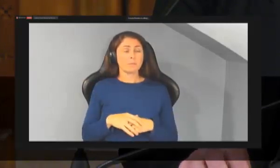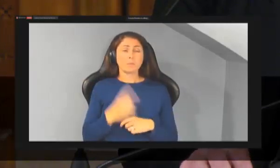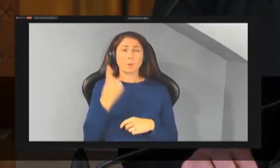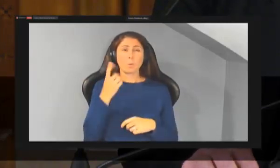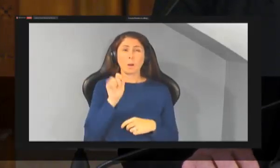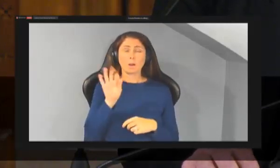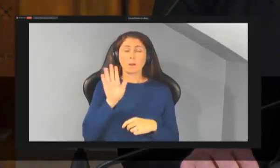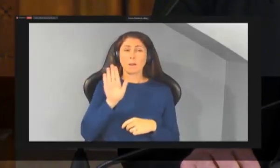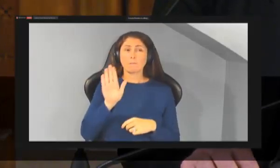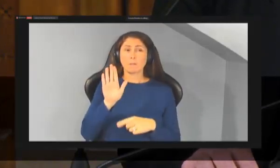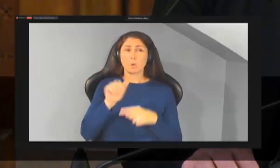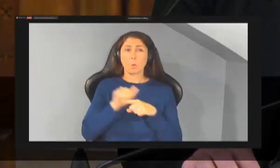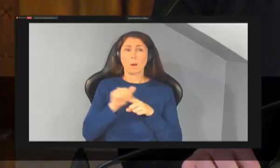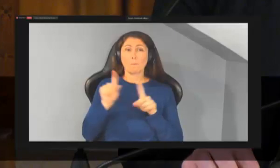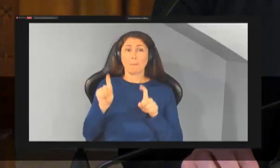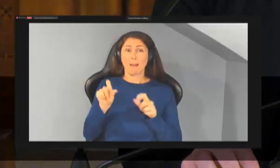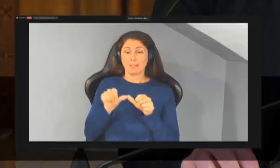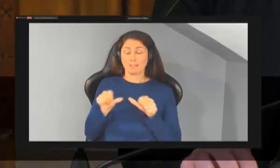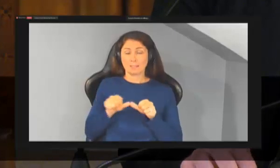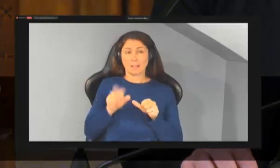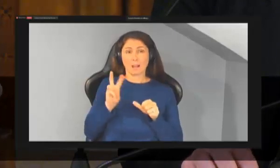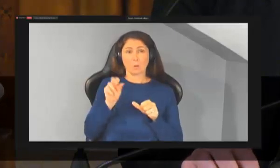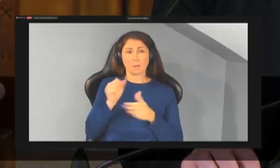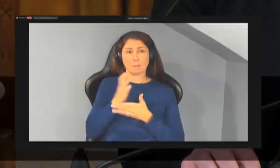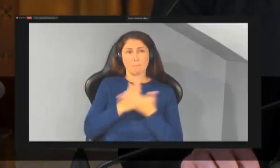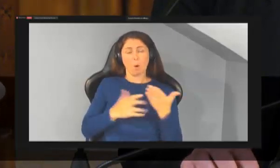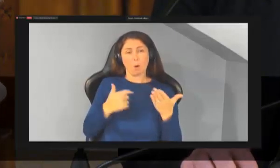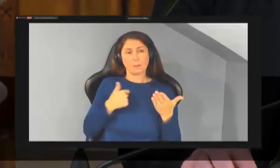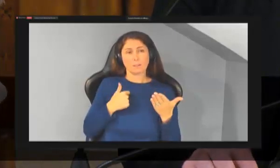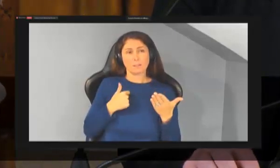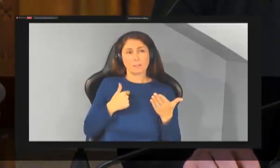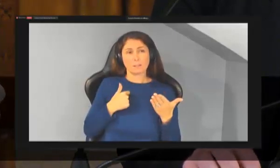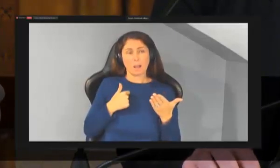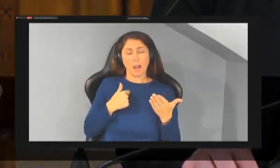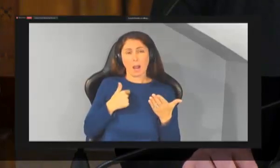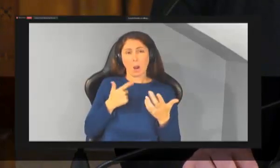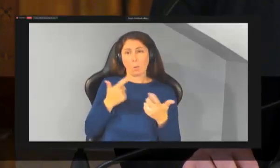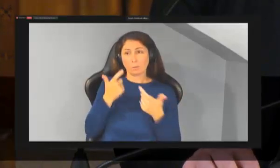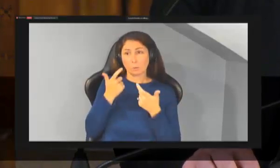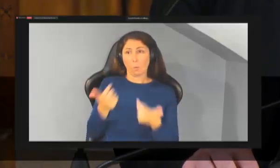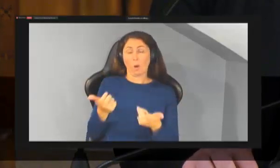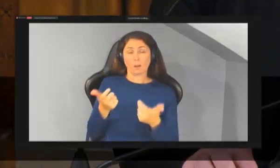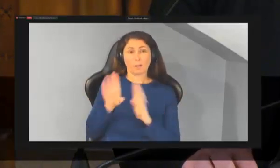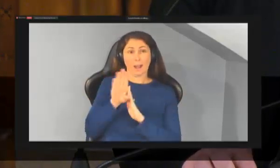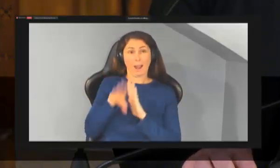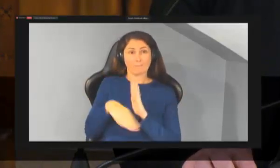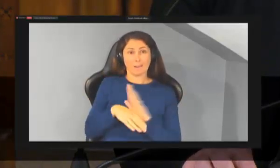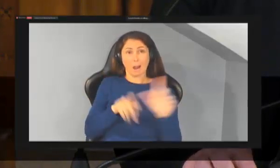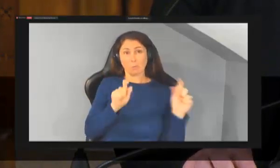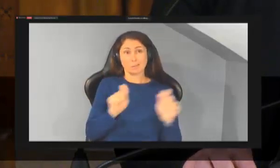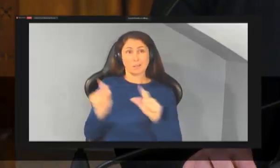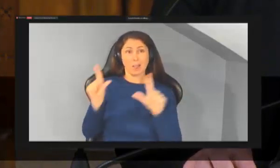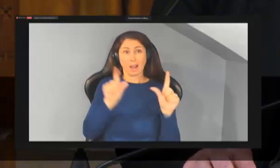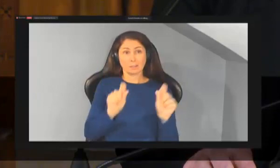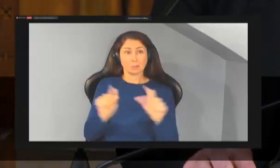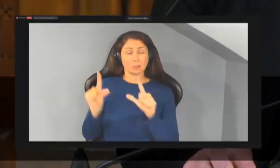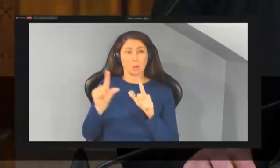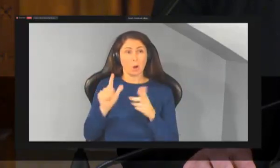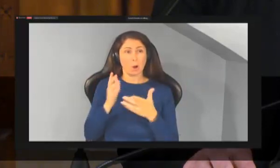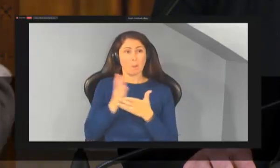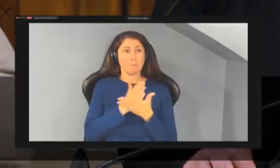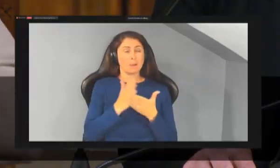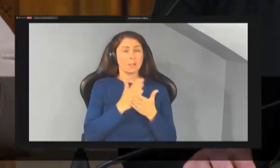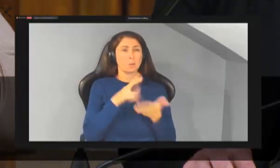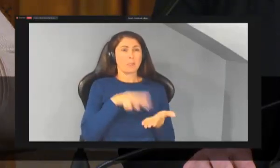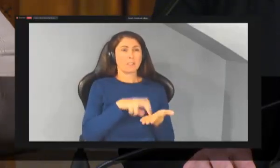pilot sites was one of the parts that I was watching an entire half-hour slideshow about, between the jumping worms that are invasive